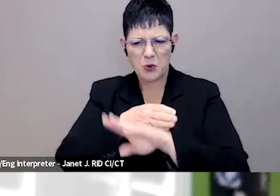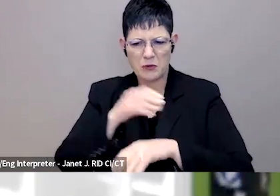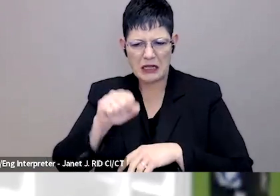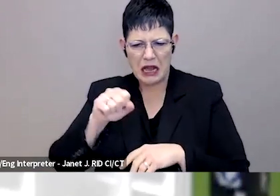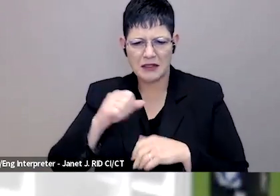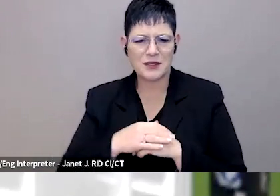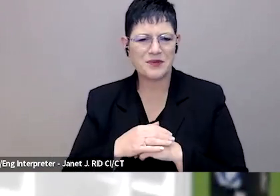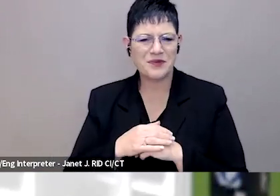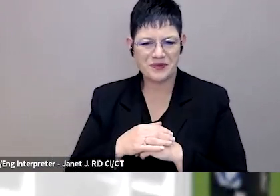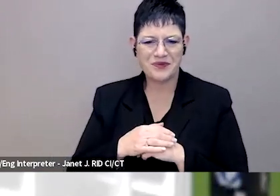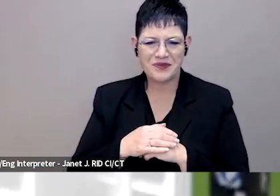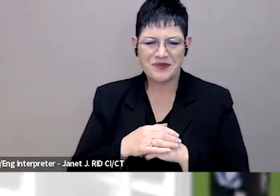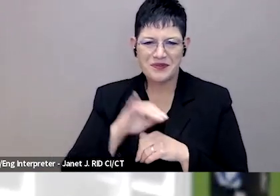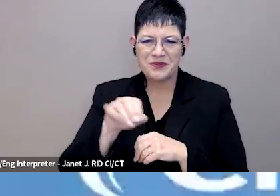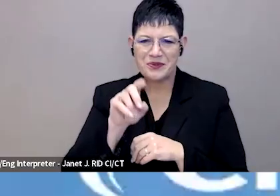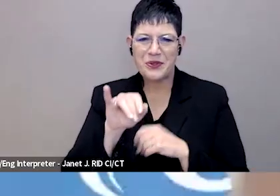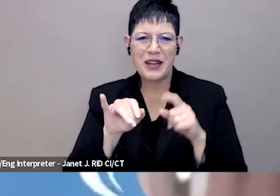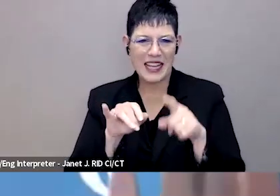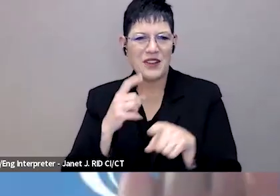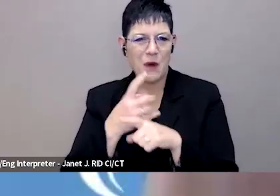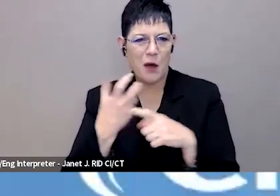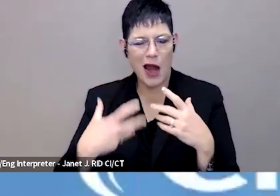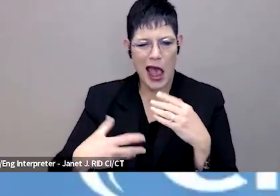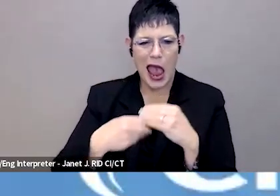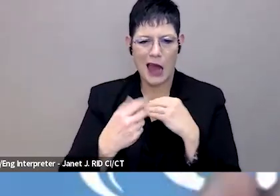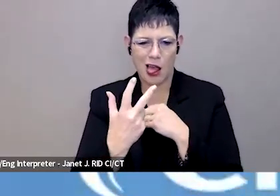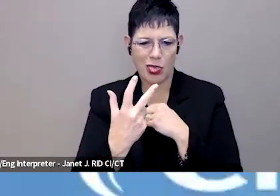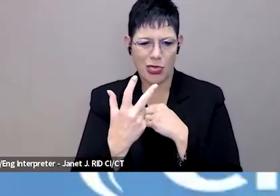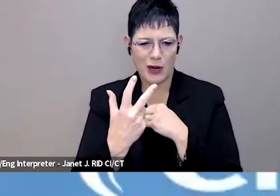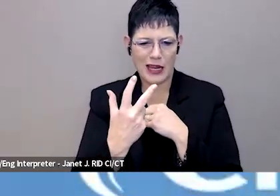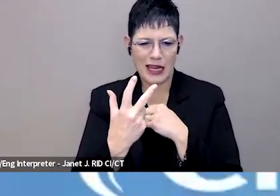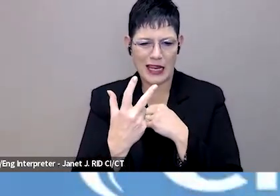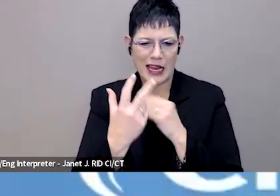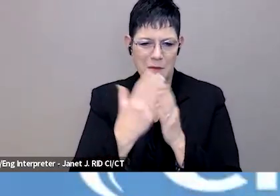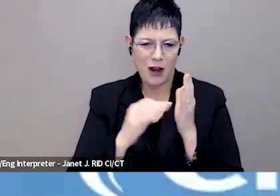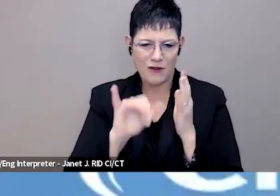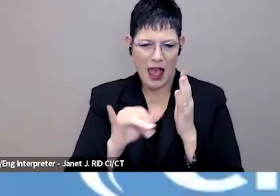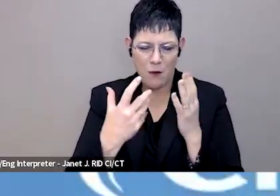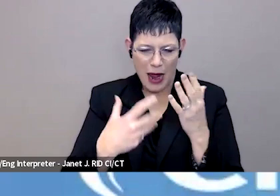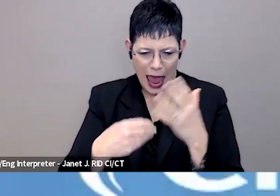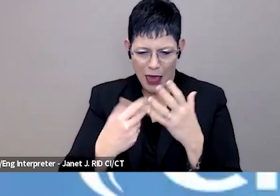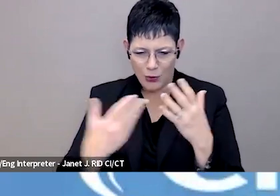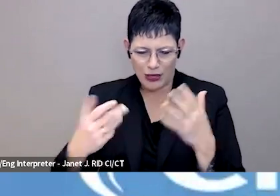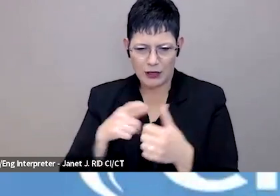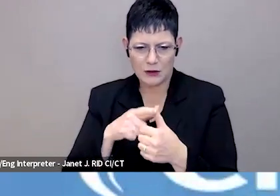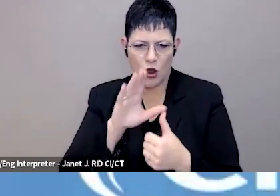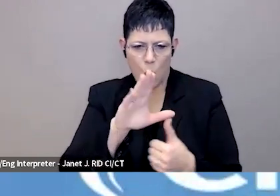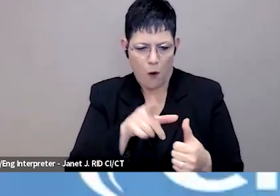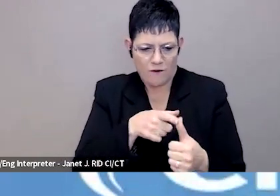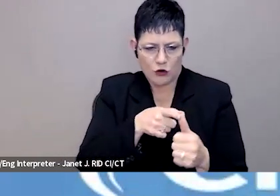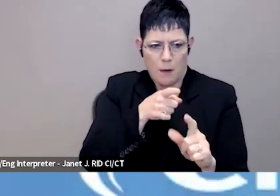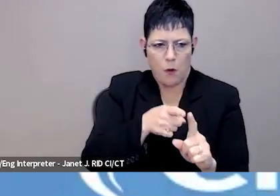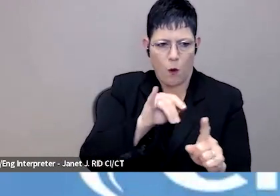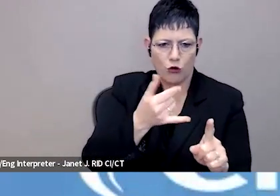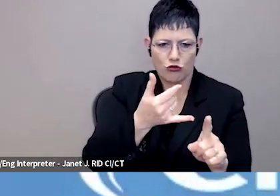Jody. Yeah, and I just kind of wanted to build on like 3 parts of that question and conversation. To your original point,